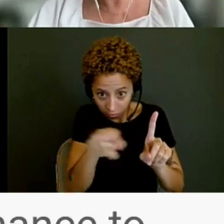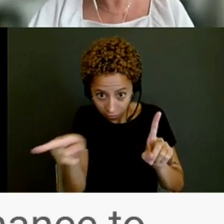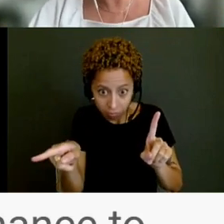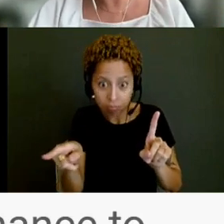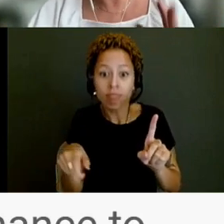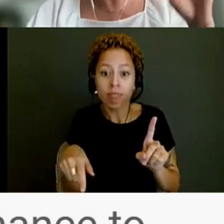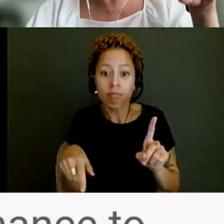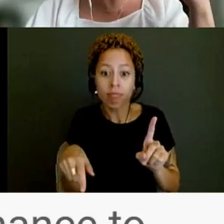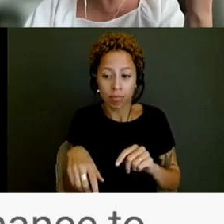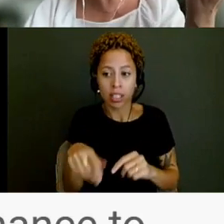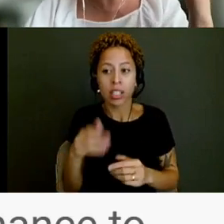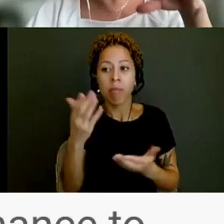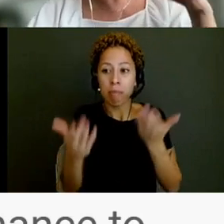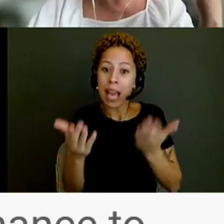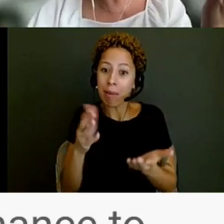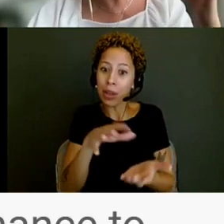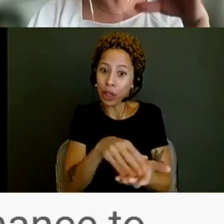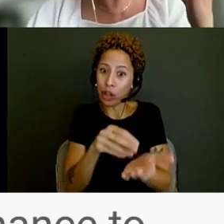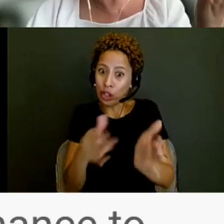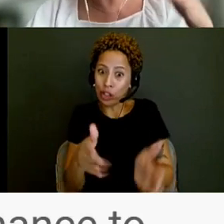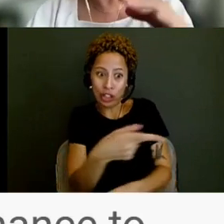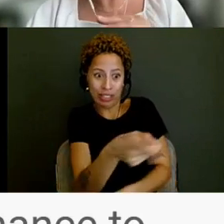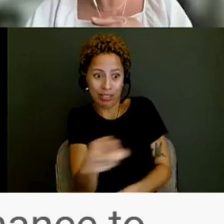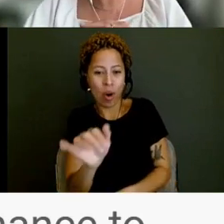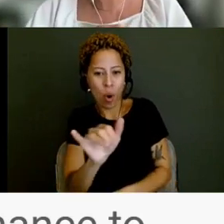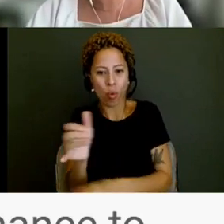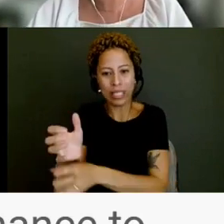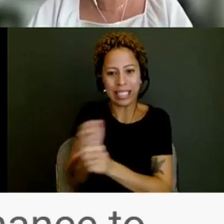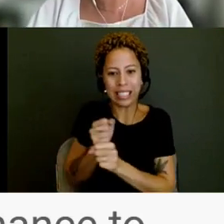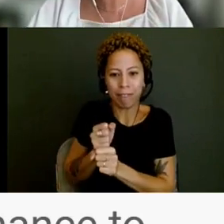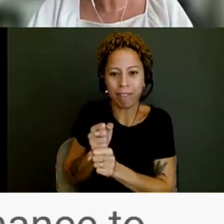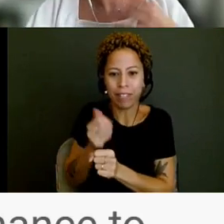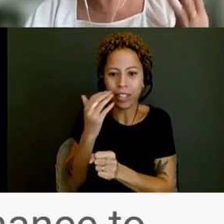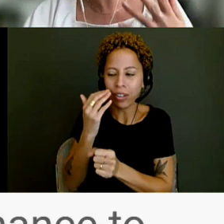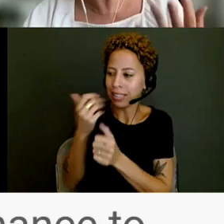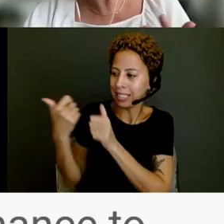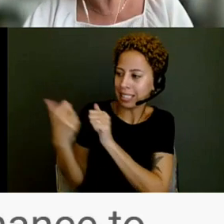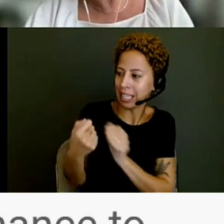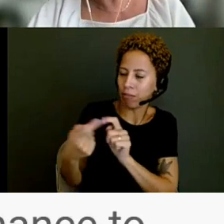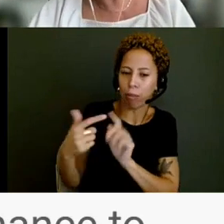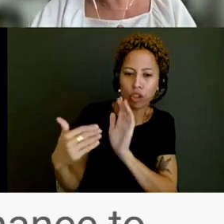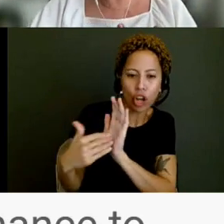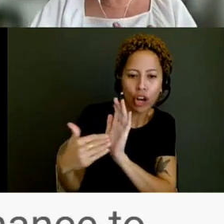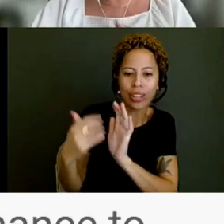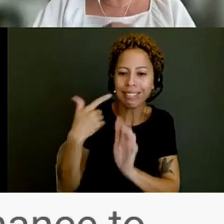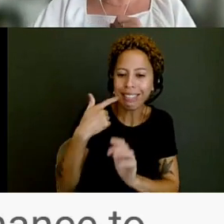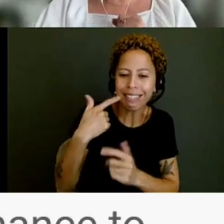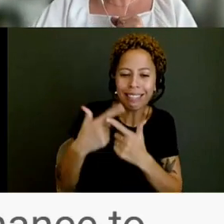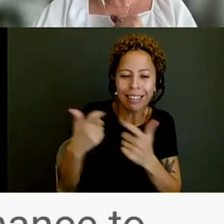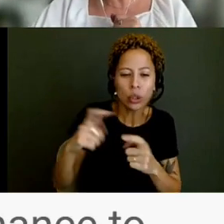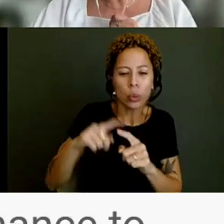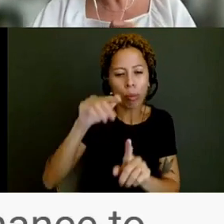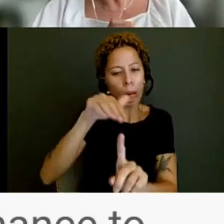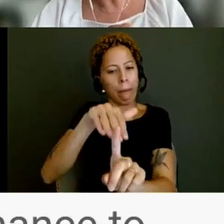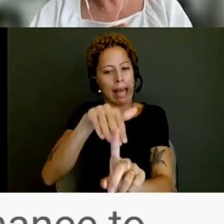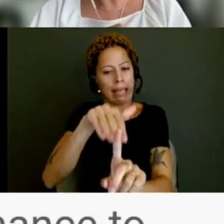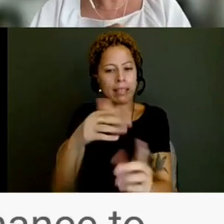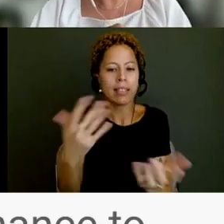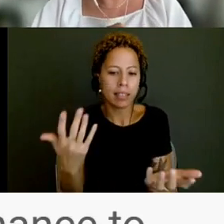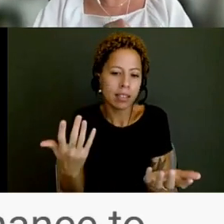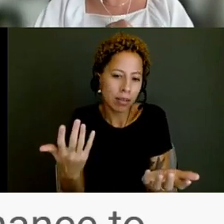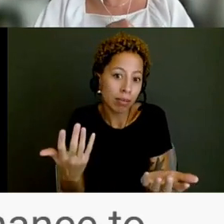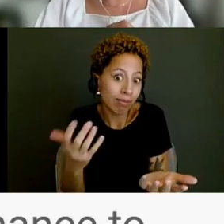receiving those as well. So this idea of them using or you using texting with them is really extending their knowledge as well, right?